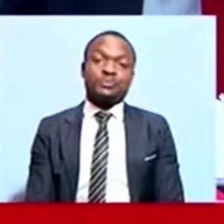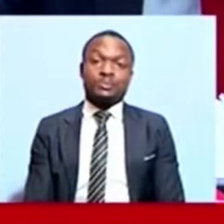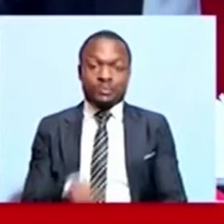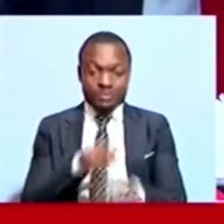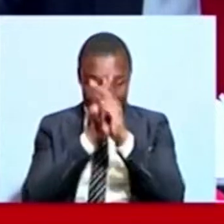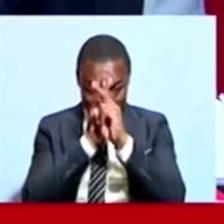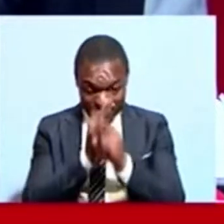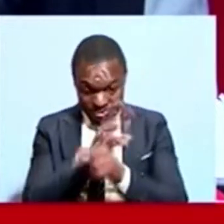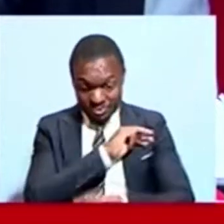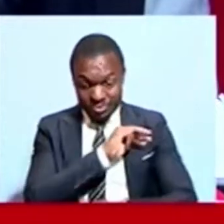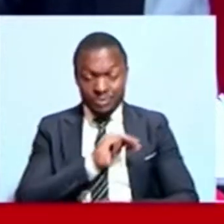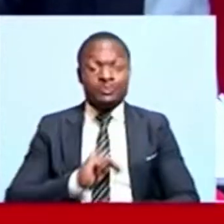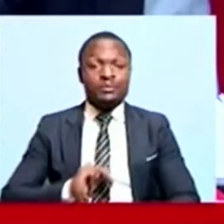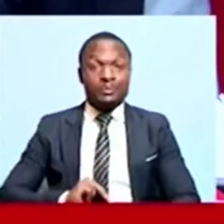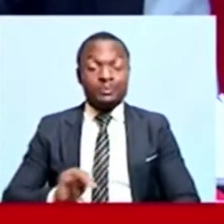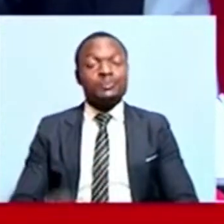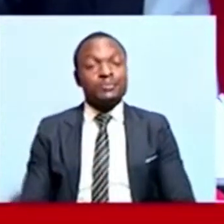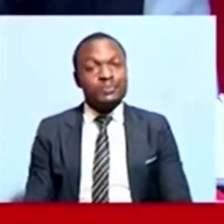Honorable members,